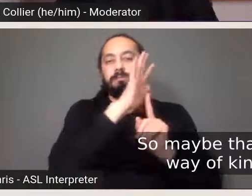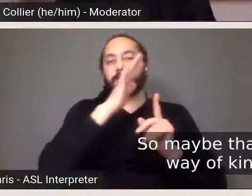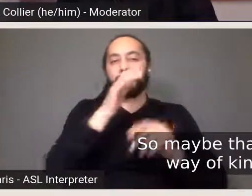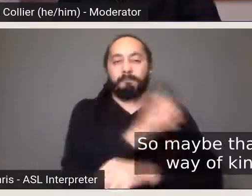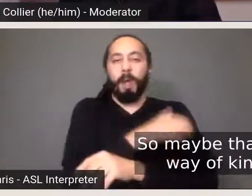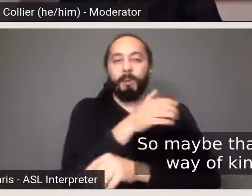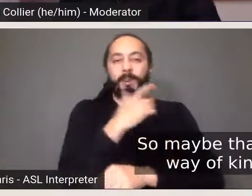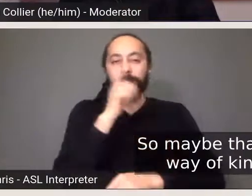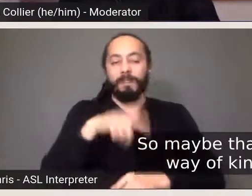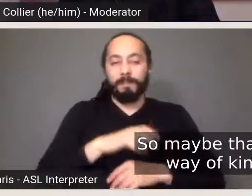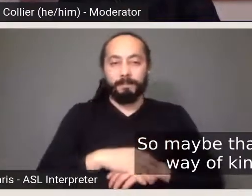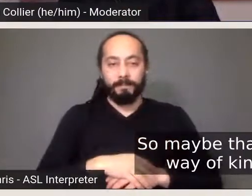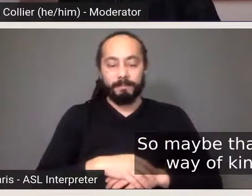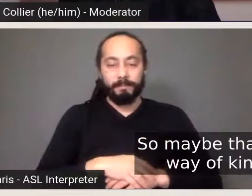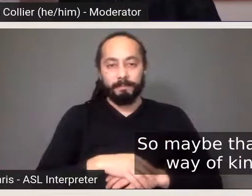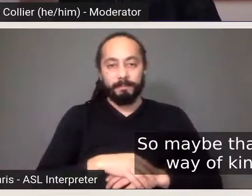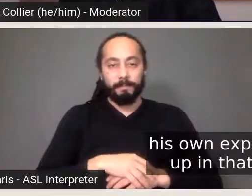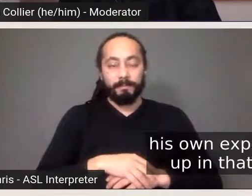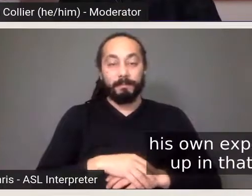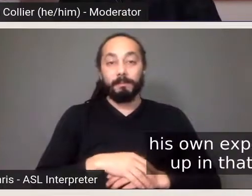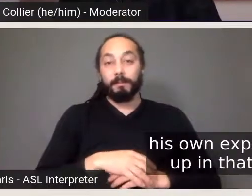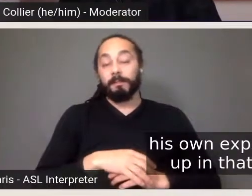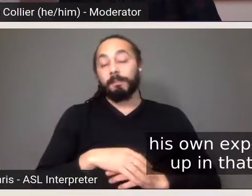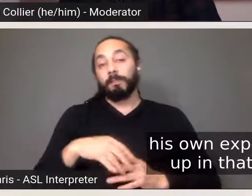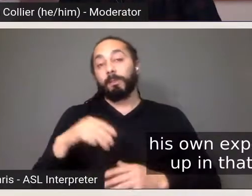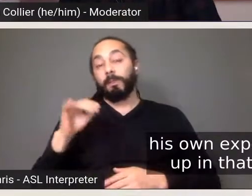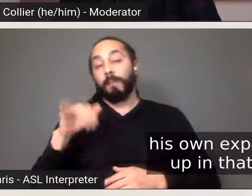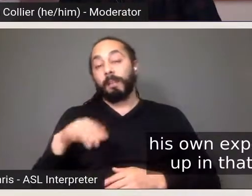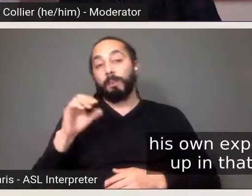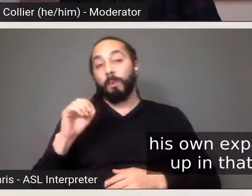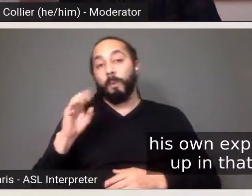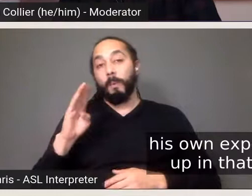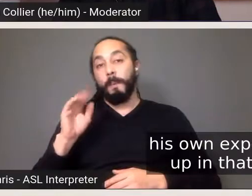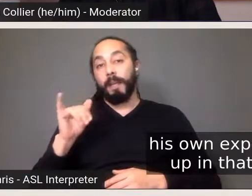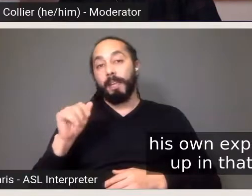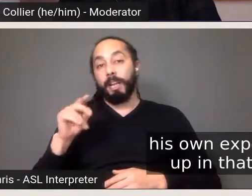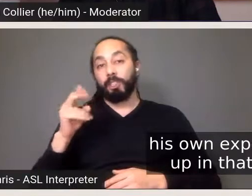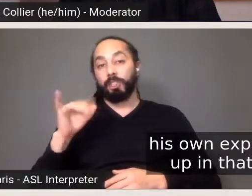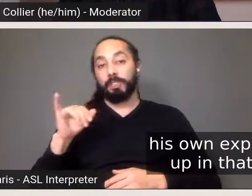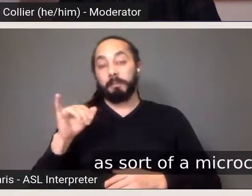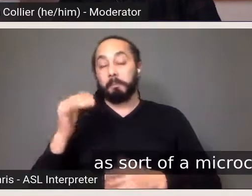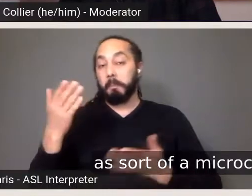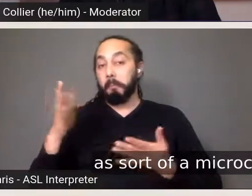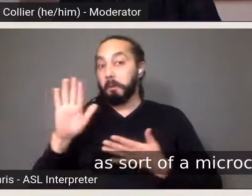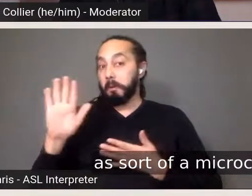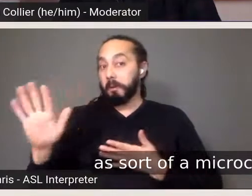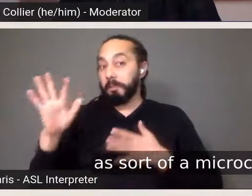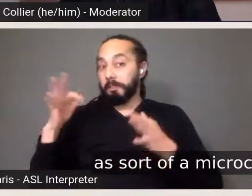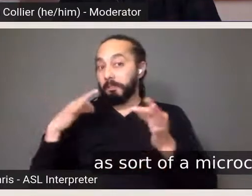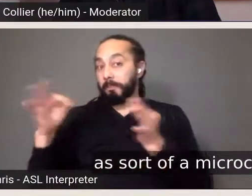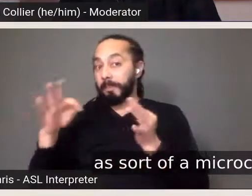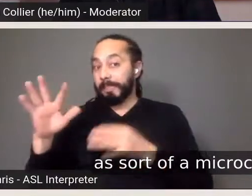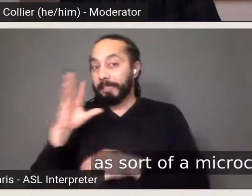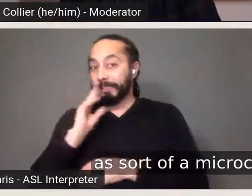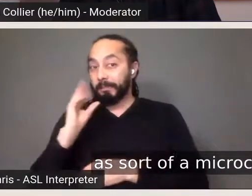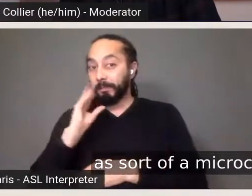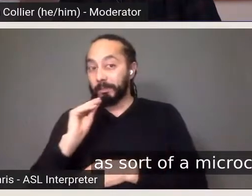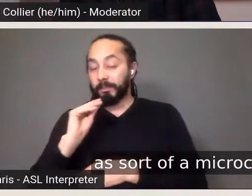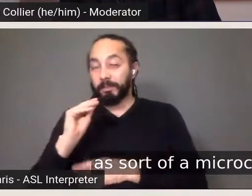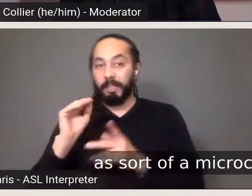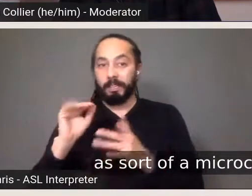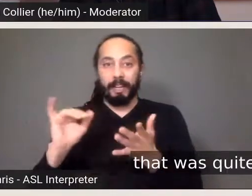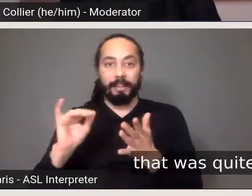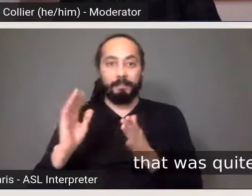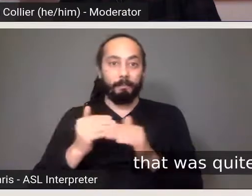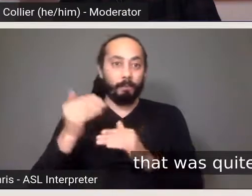was Obayashi's way of kind of exploring his own experience growing up in that environment as sort of a microcosm of post-war